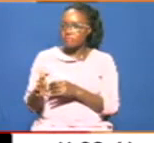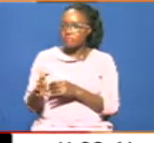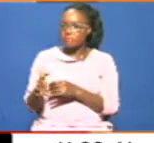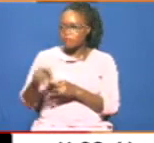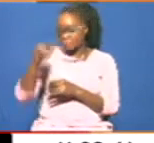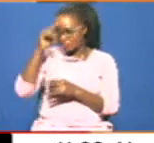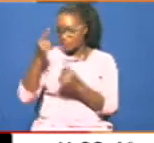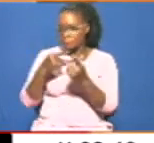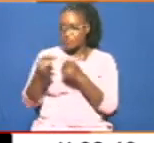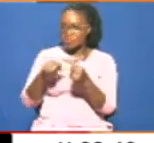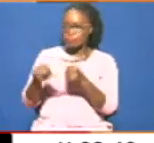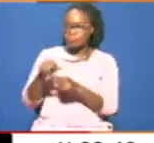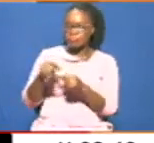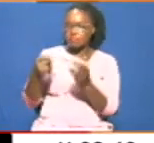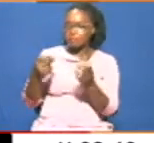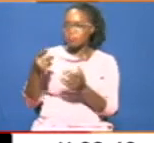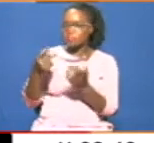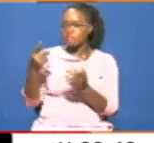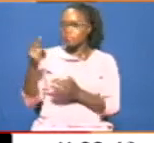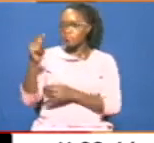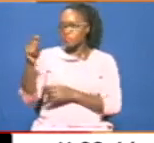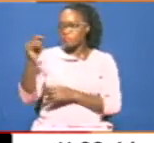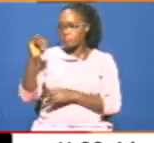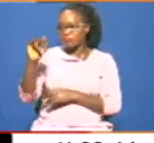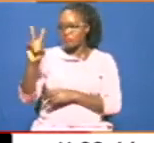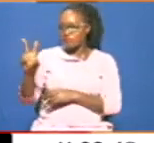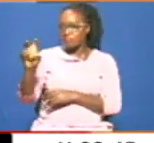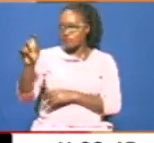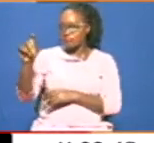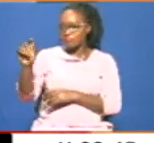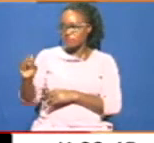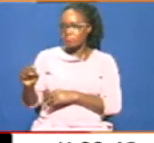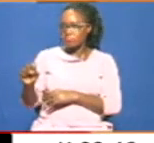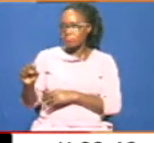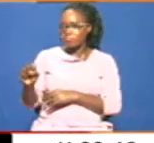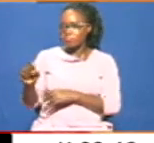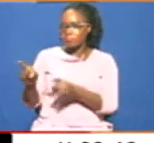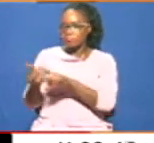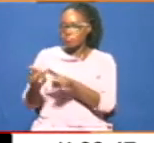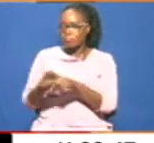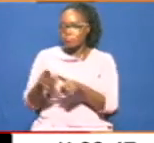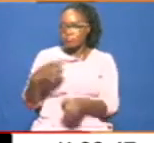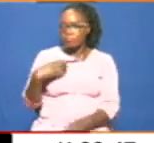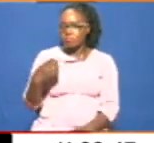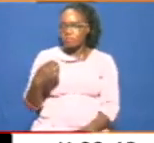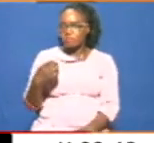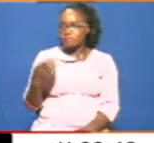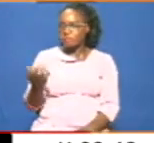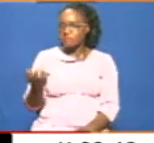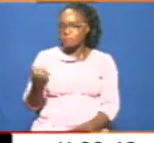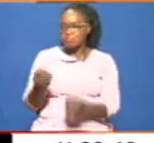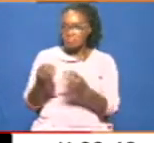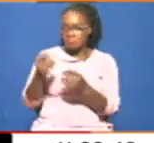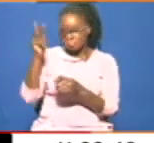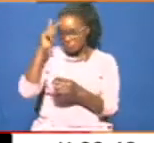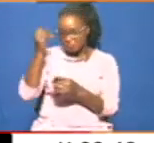talking a lot about the TVETs, but let's not forget also the wealth of knowledge and understanding